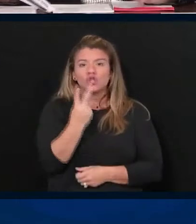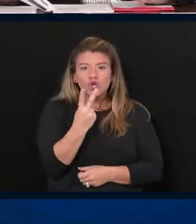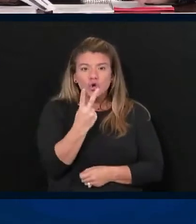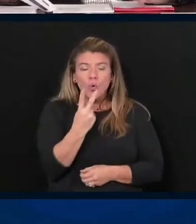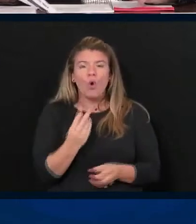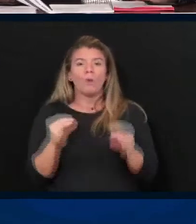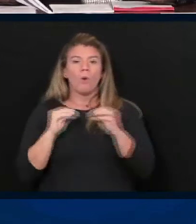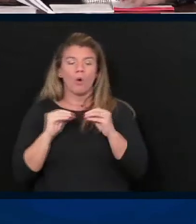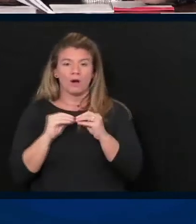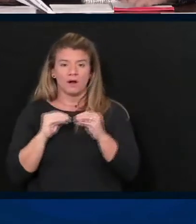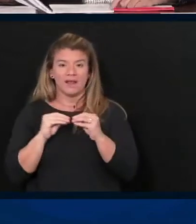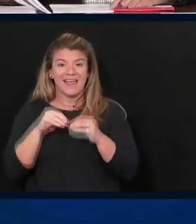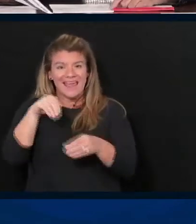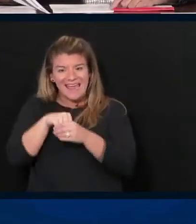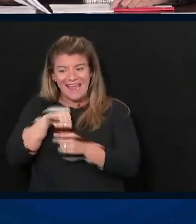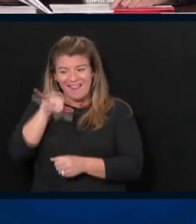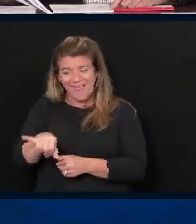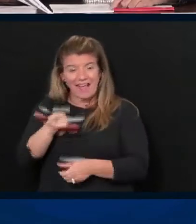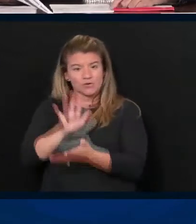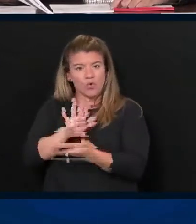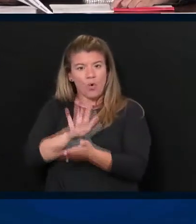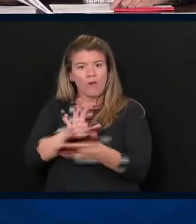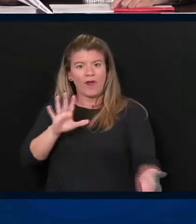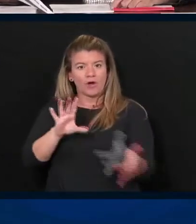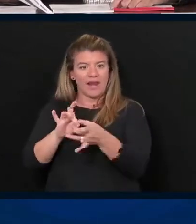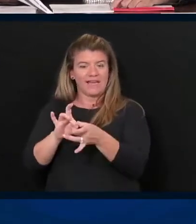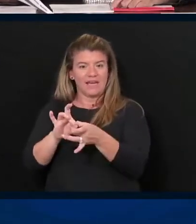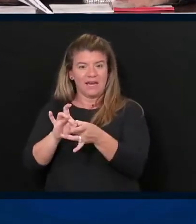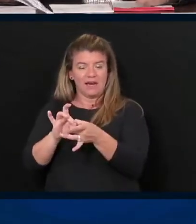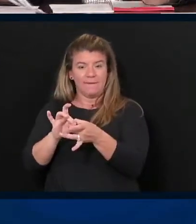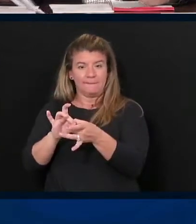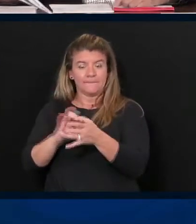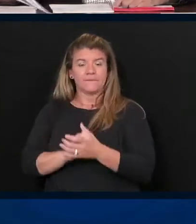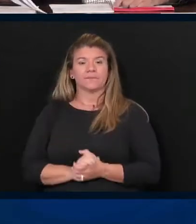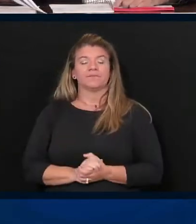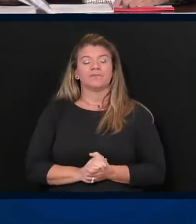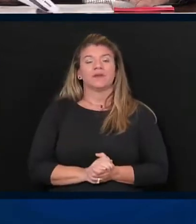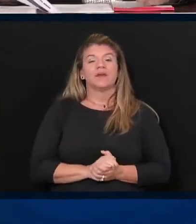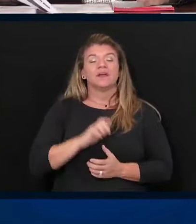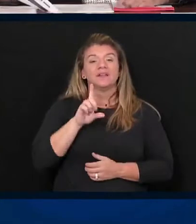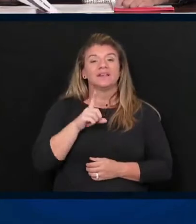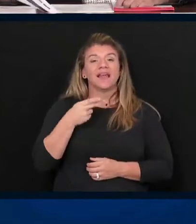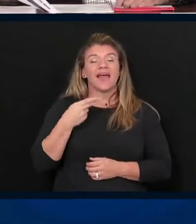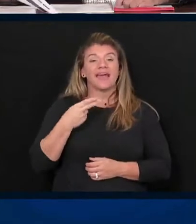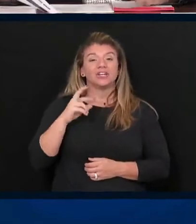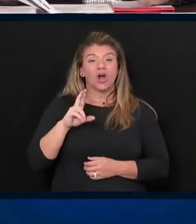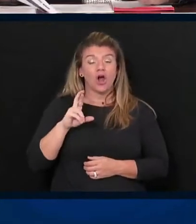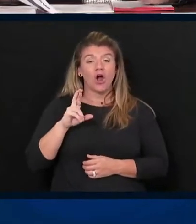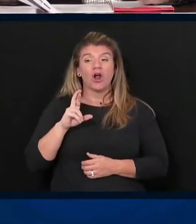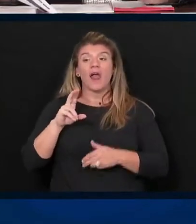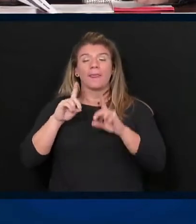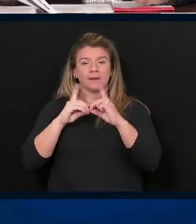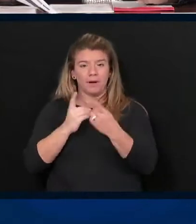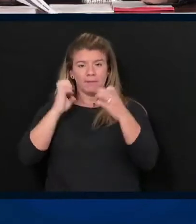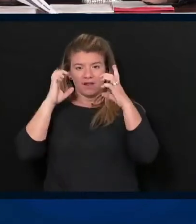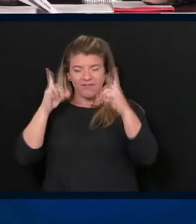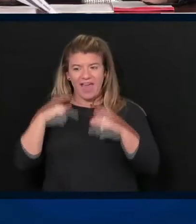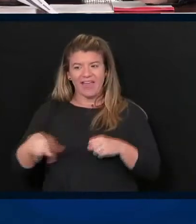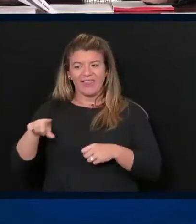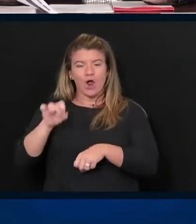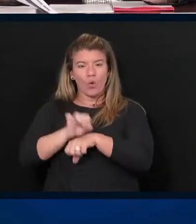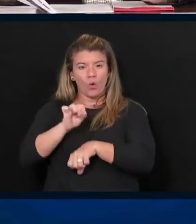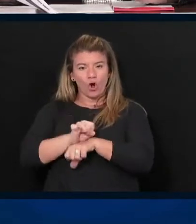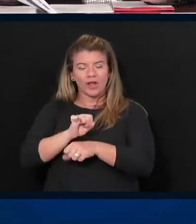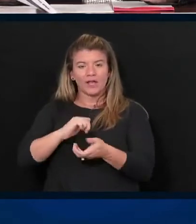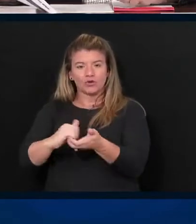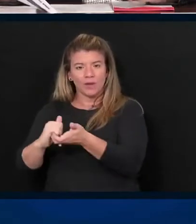a school that are connected together. The DHHR, the Department of Ed, are working with the local